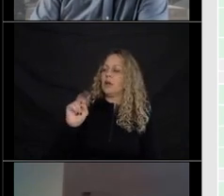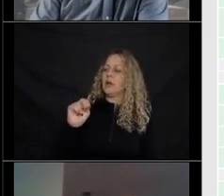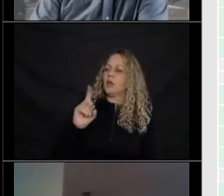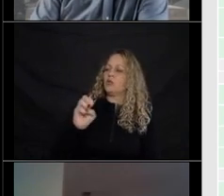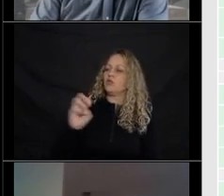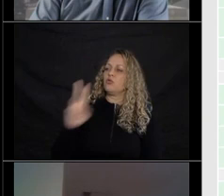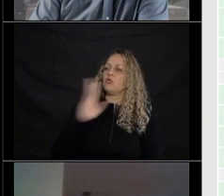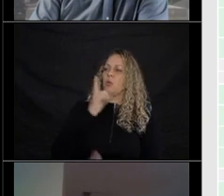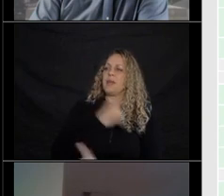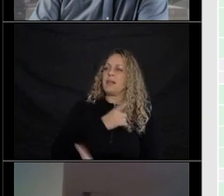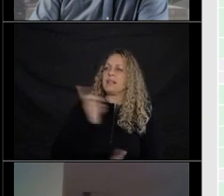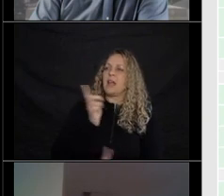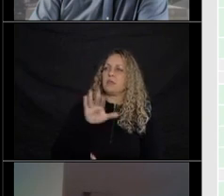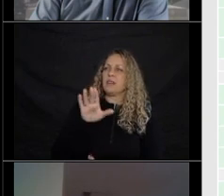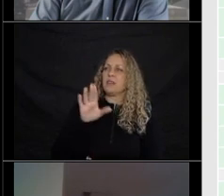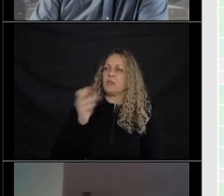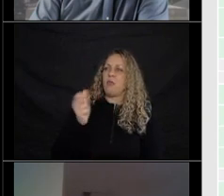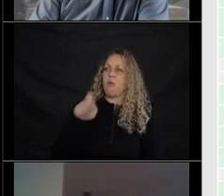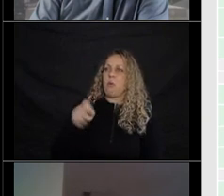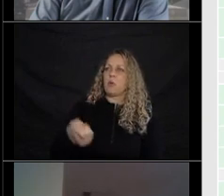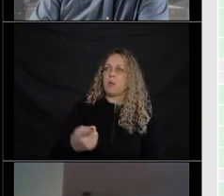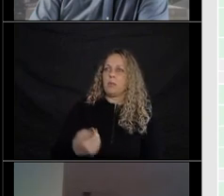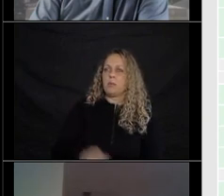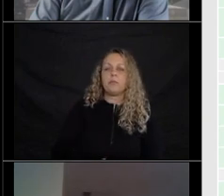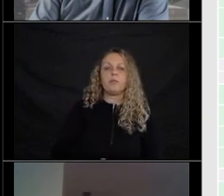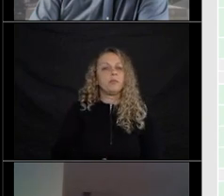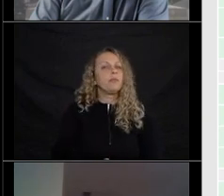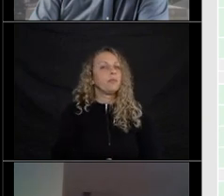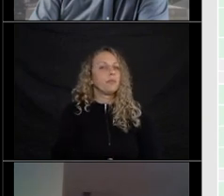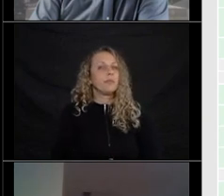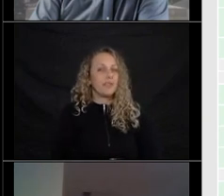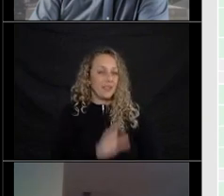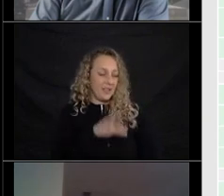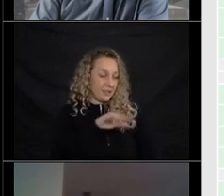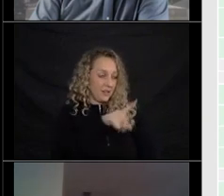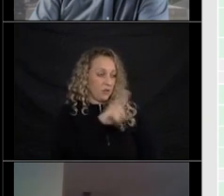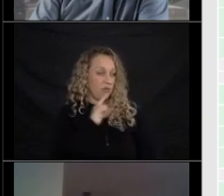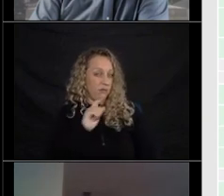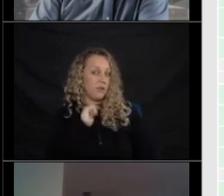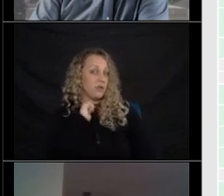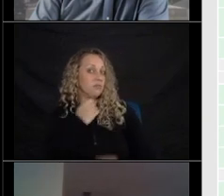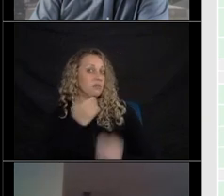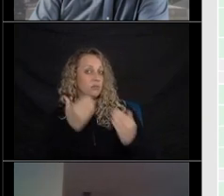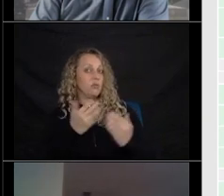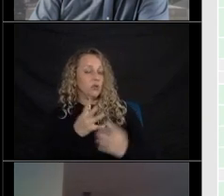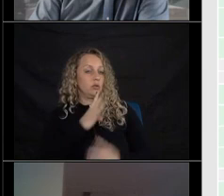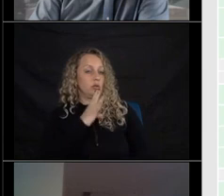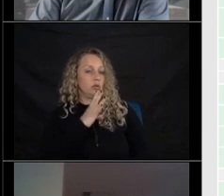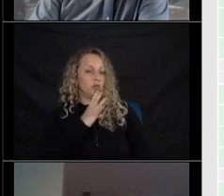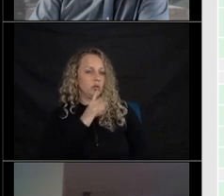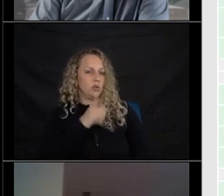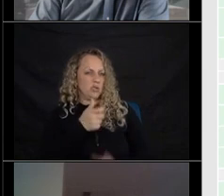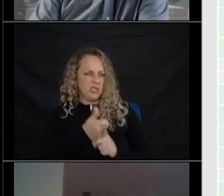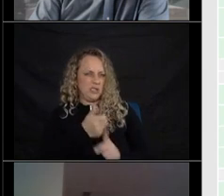Andrew's going to make the announcement. John, you'll have to unmute him. Andrew Mack, you have been unmuted. You are currently